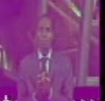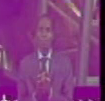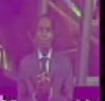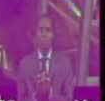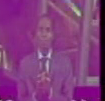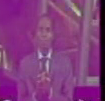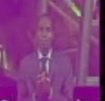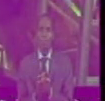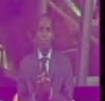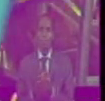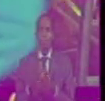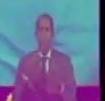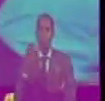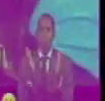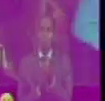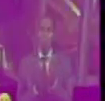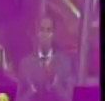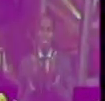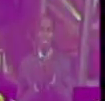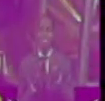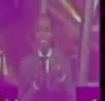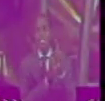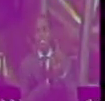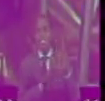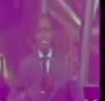Praise the Lord.